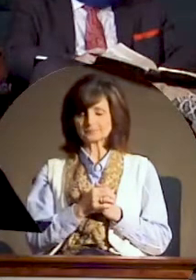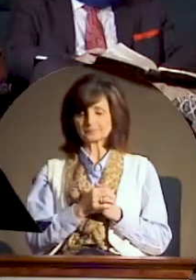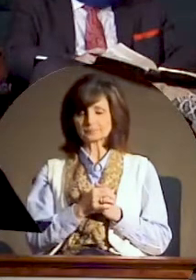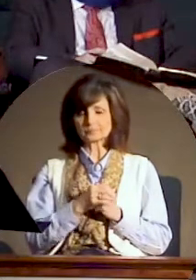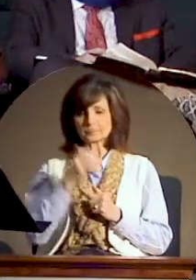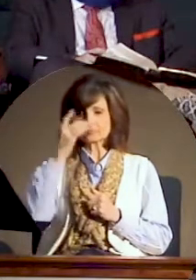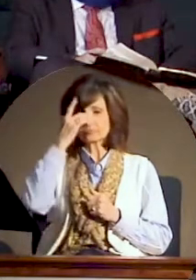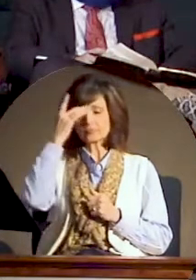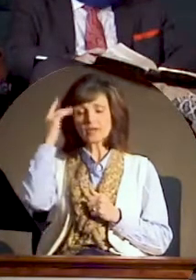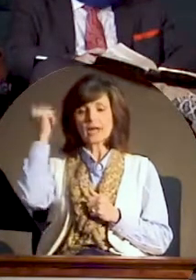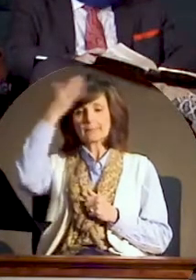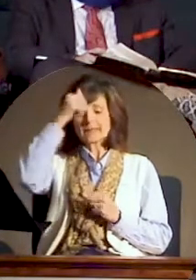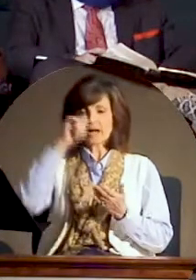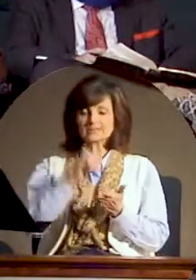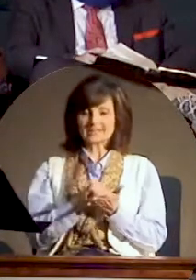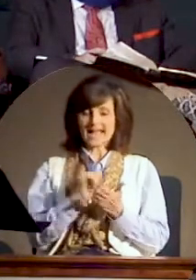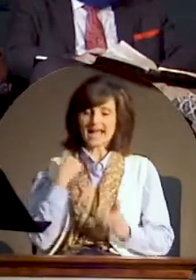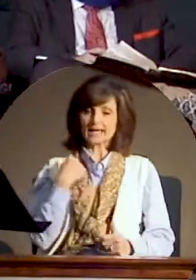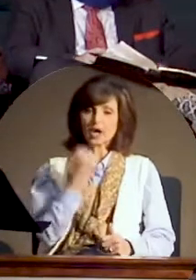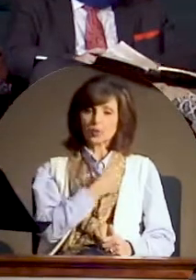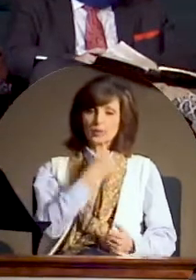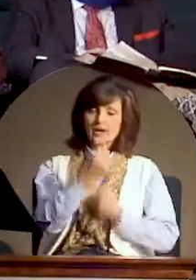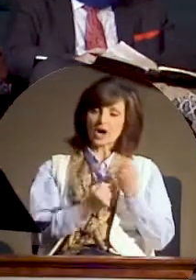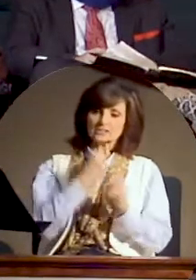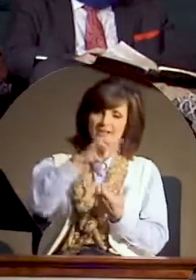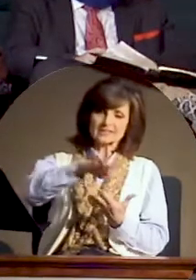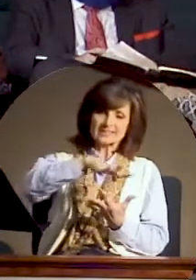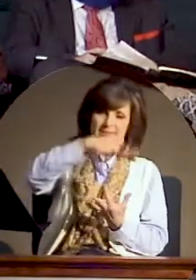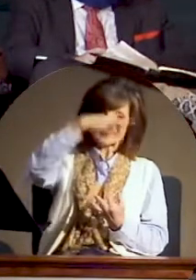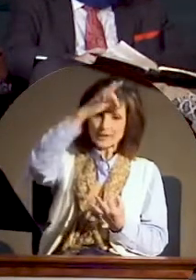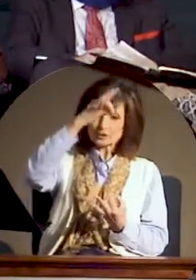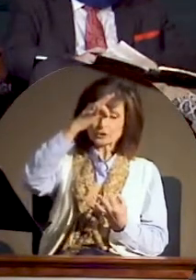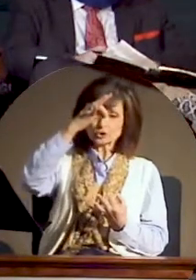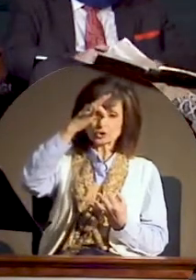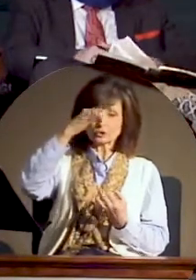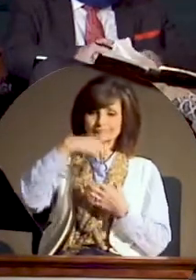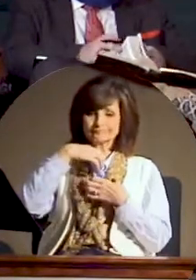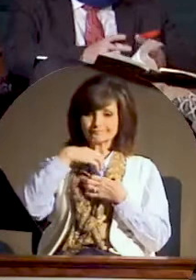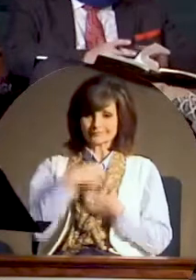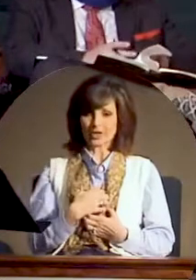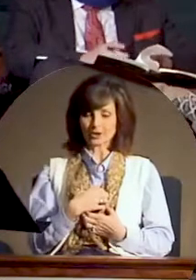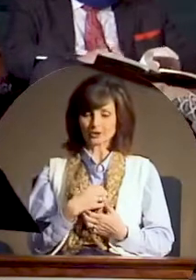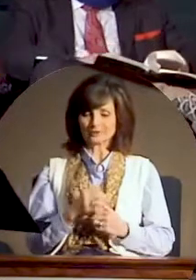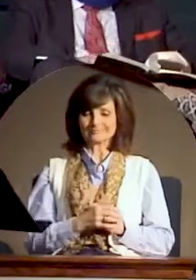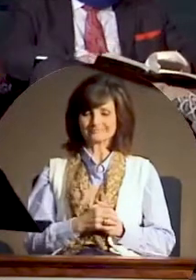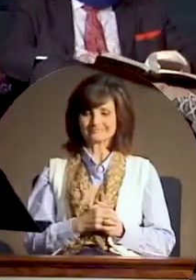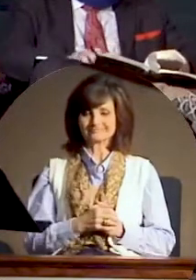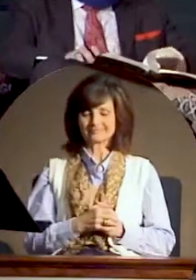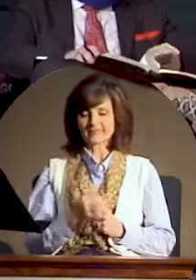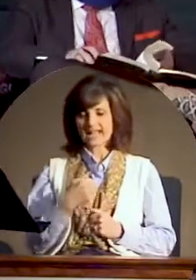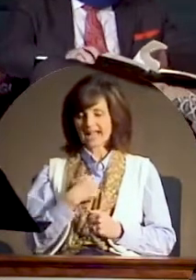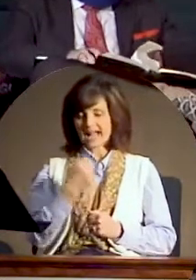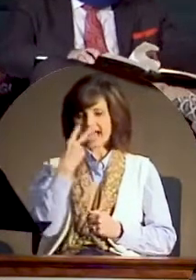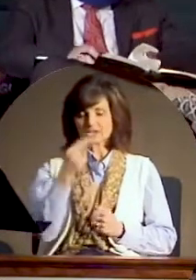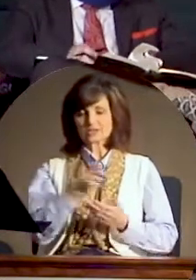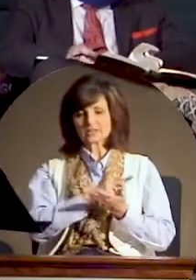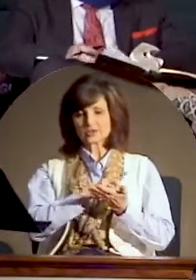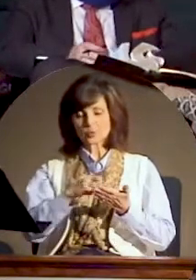these days. And because of that, we are suffering spiritual malnutrition. I looked up just this